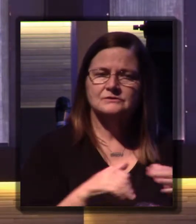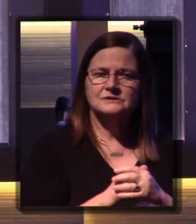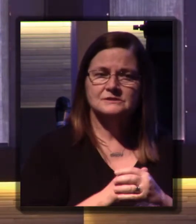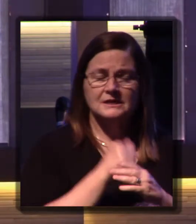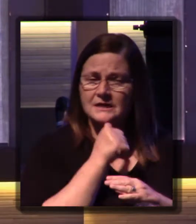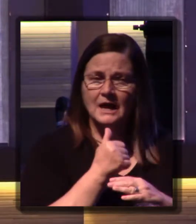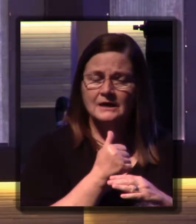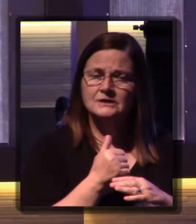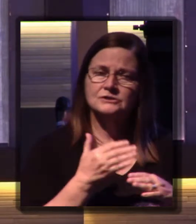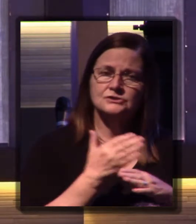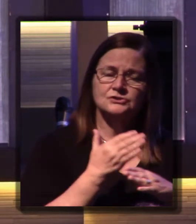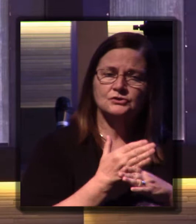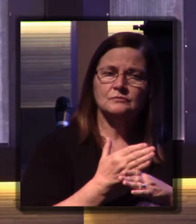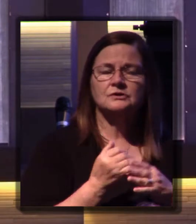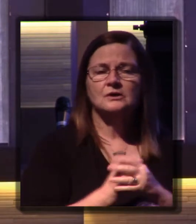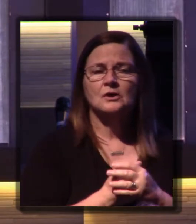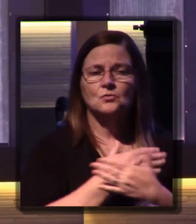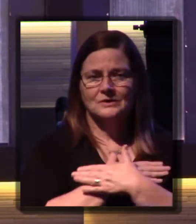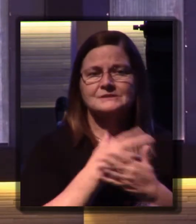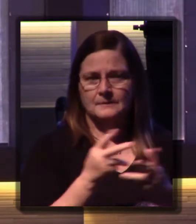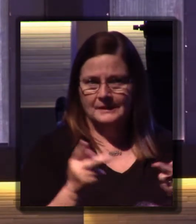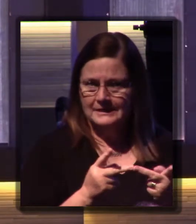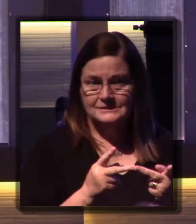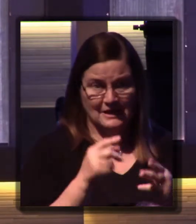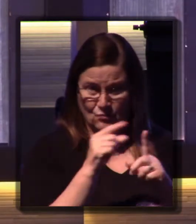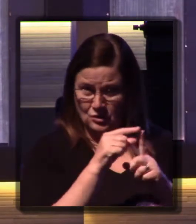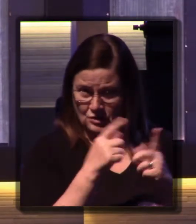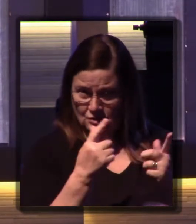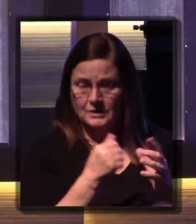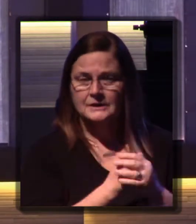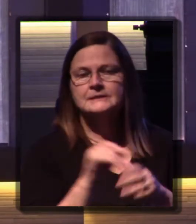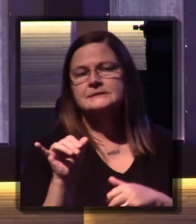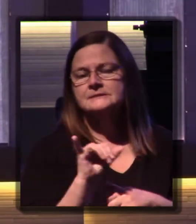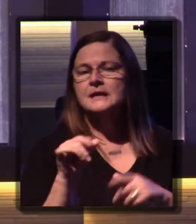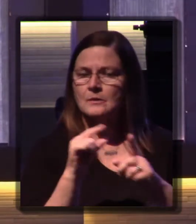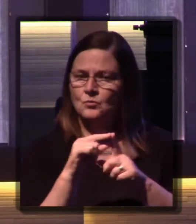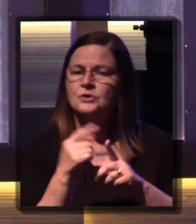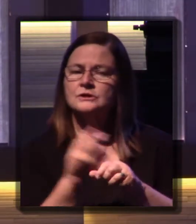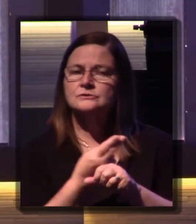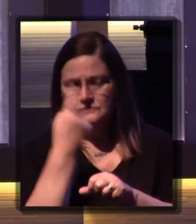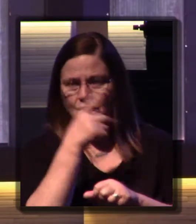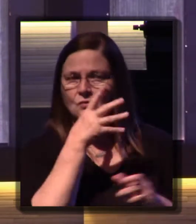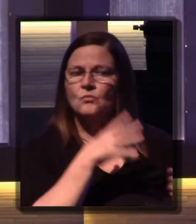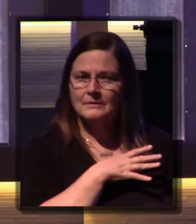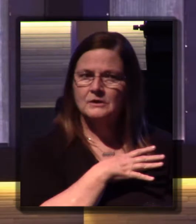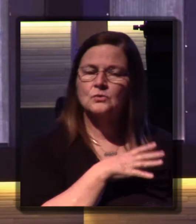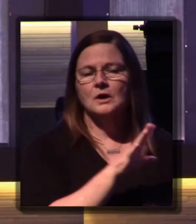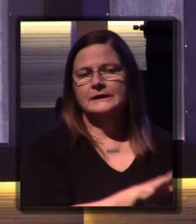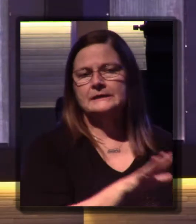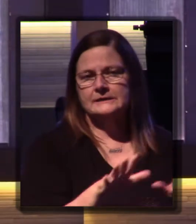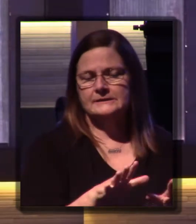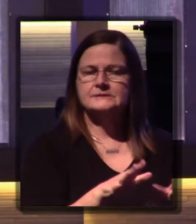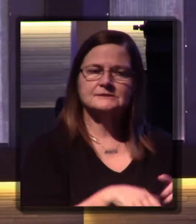listen, undisturbed resting places. That word undisturbed resting places is the same word that he uses for the women who